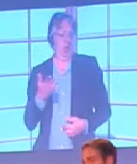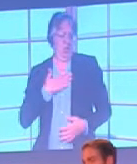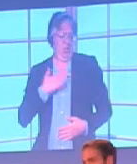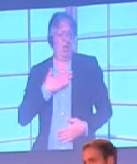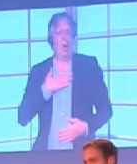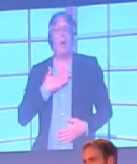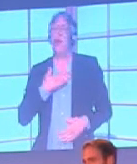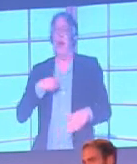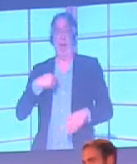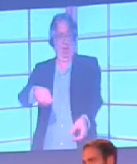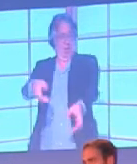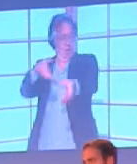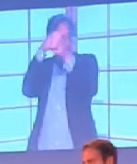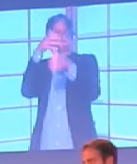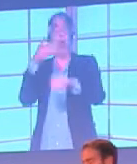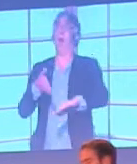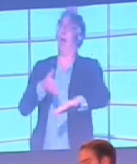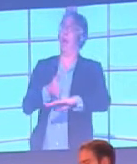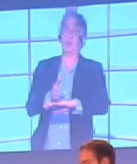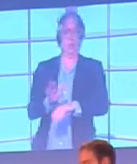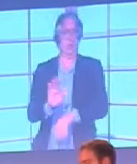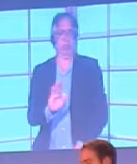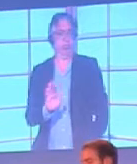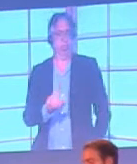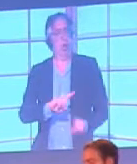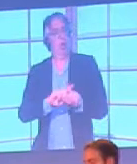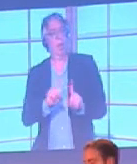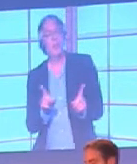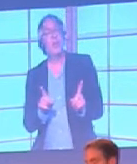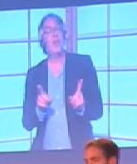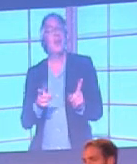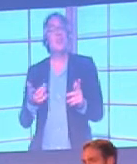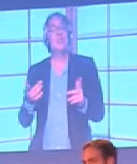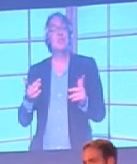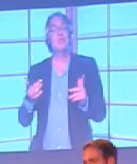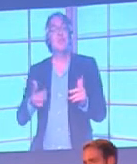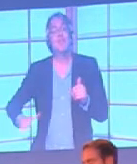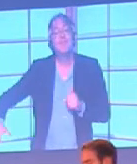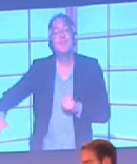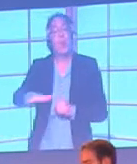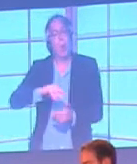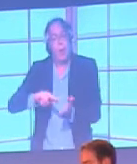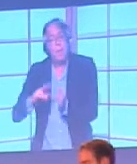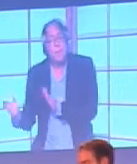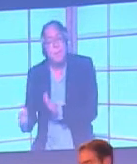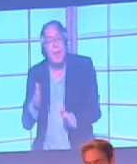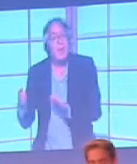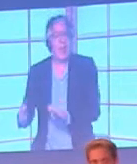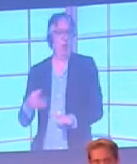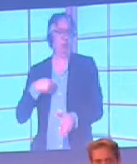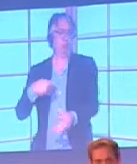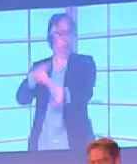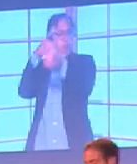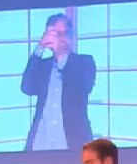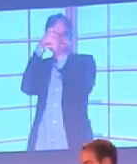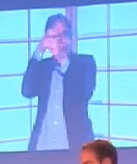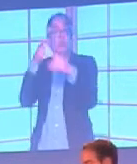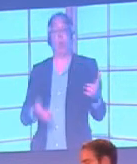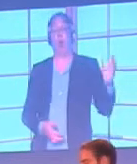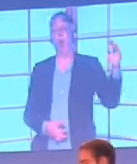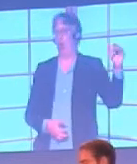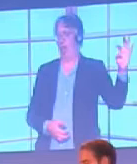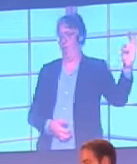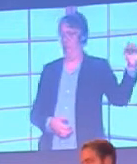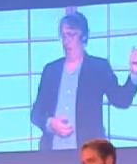Access for All, but we are experts within the operations. So when CAFE together edicts with UEFA some